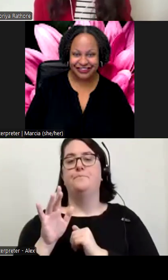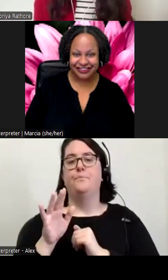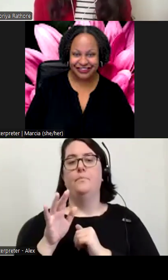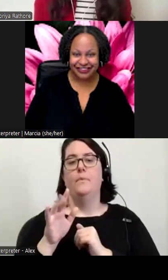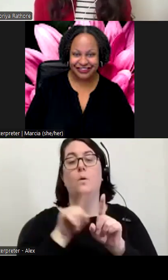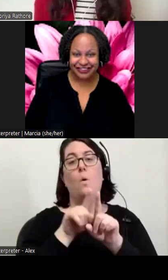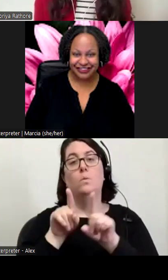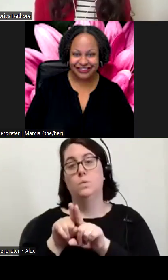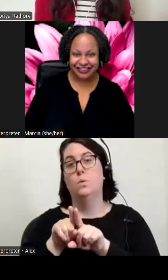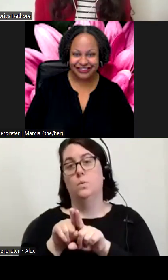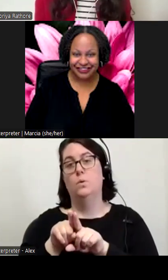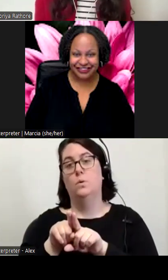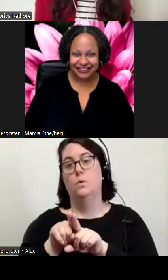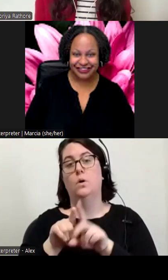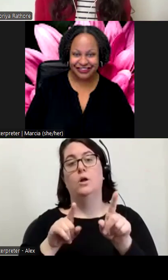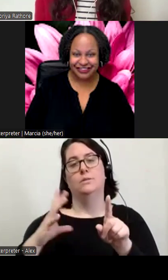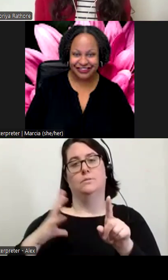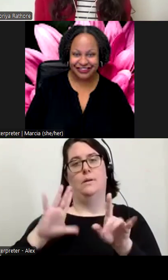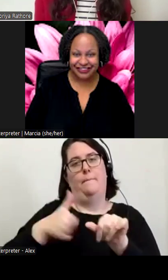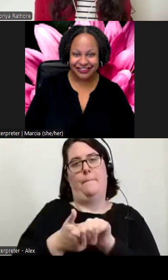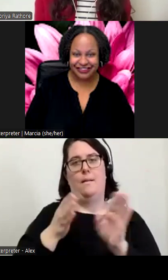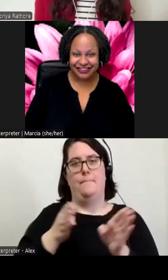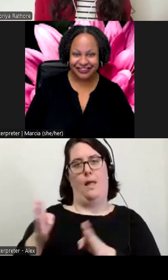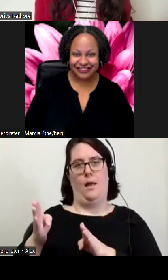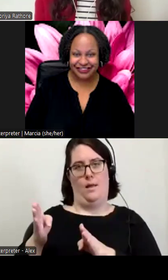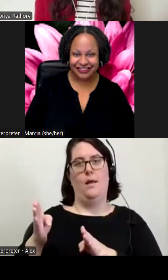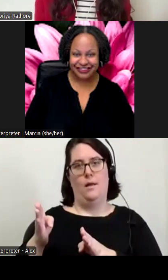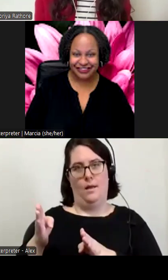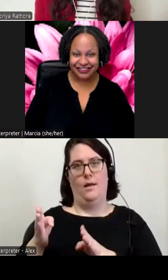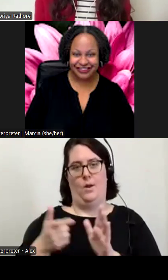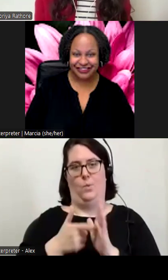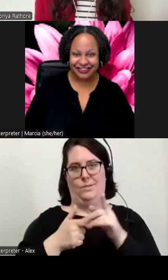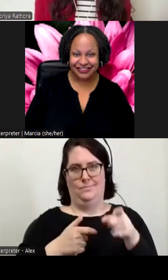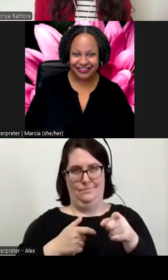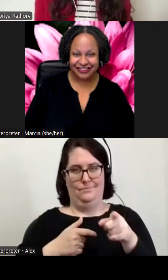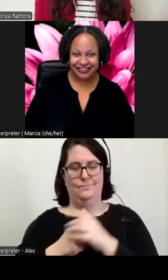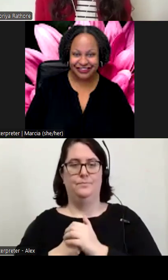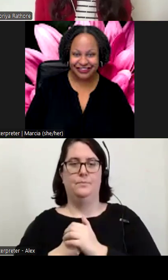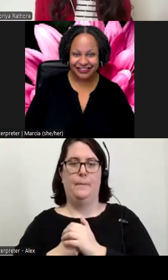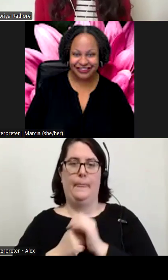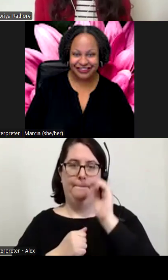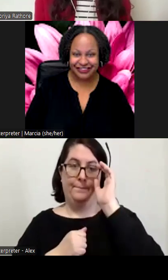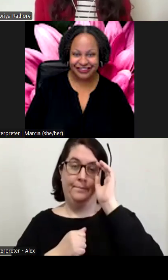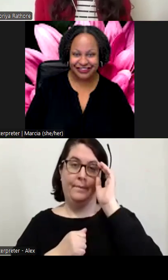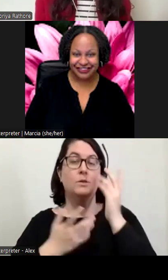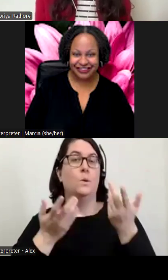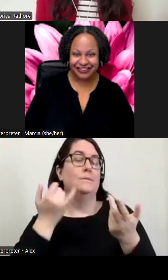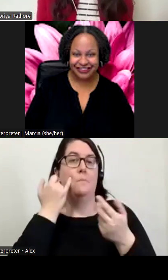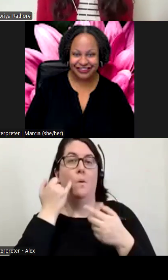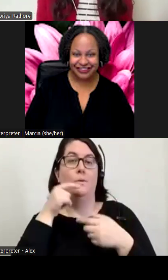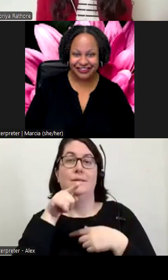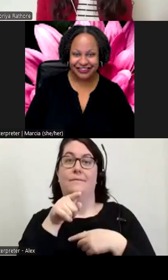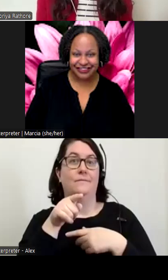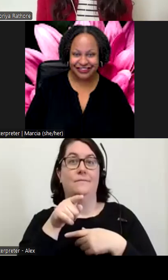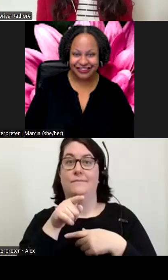there's also a contingency plan requested in this section. It asks what you will do if you don't